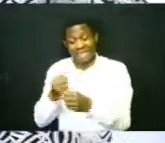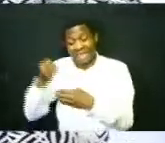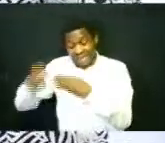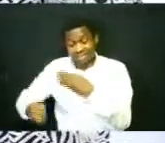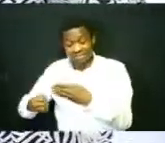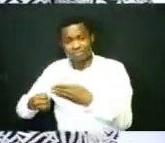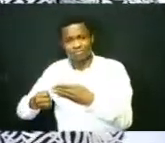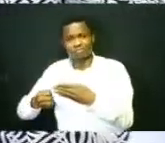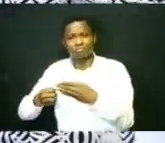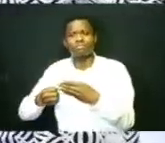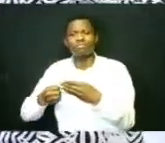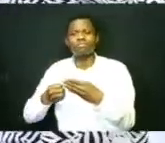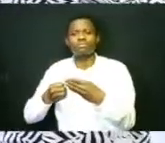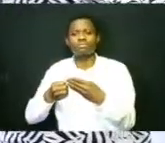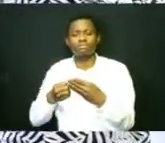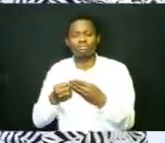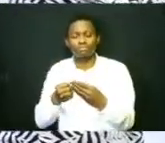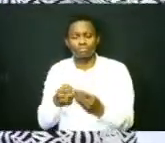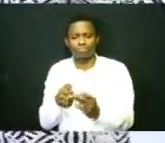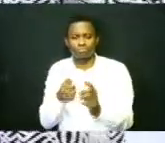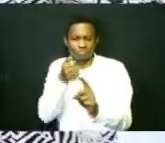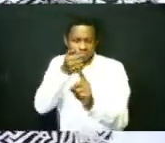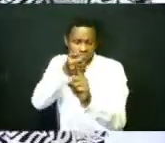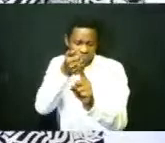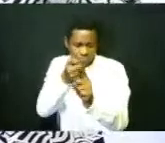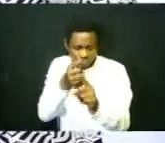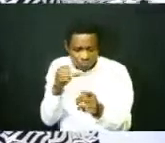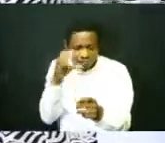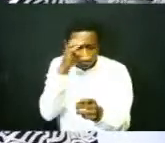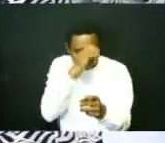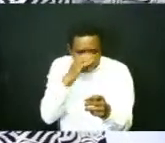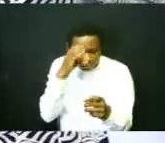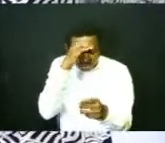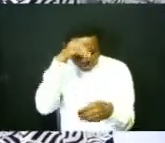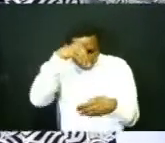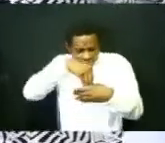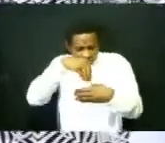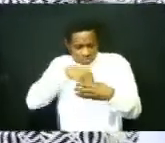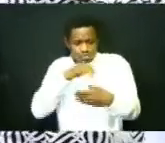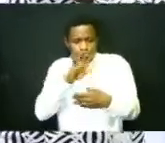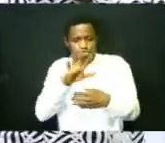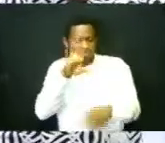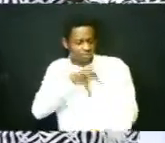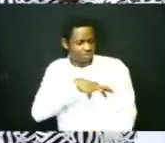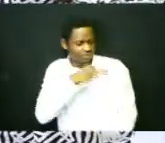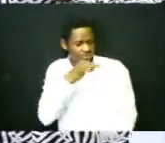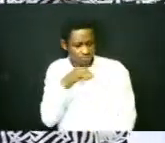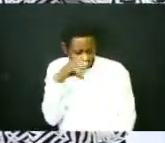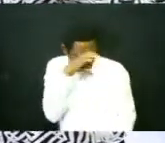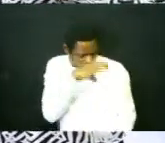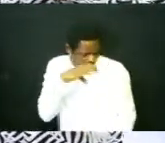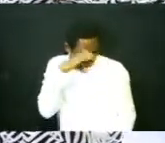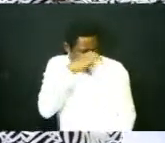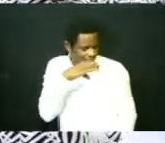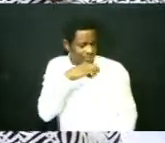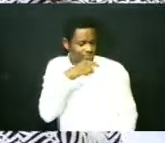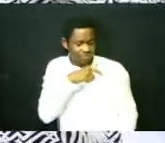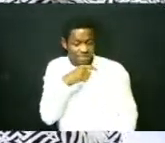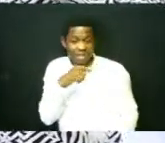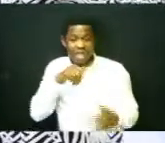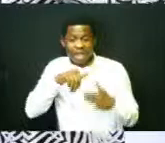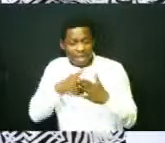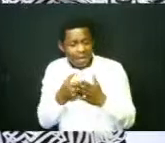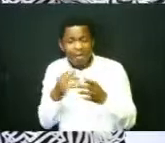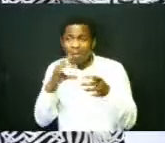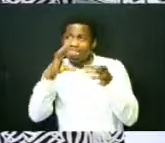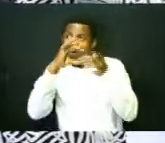2022, I want you to search within your spirit and see whether the connection between you or God